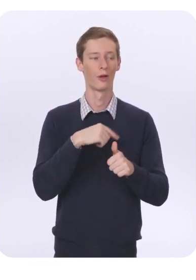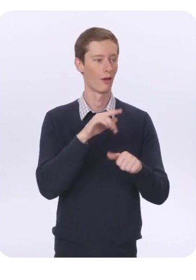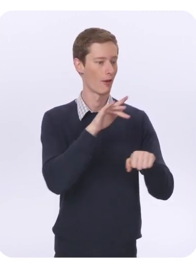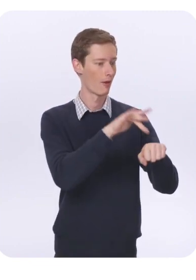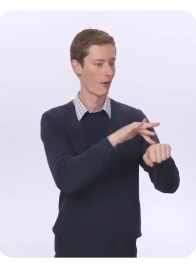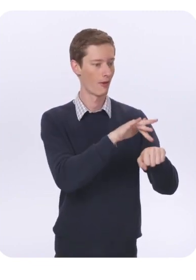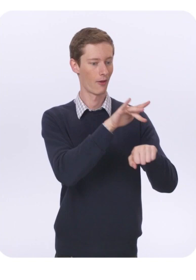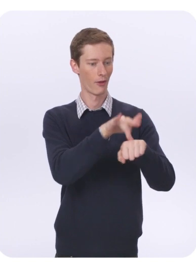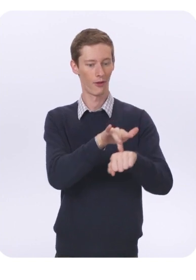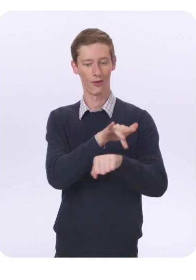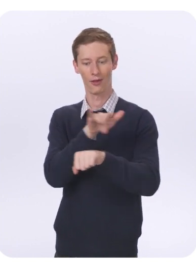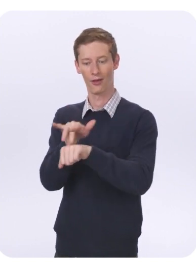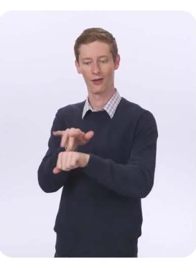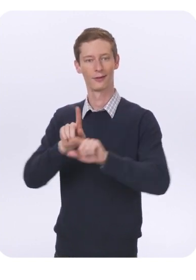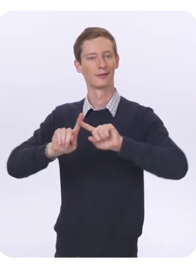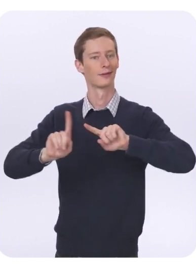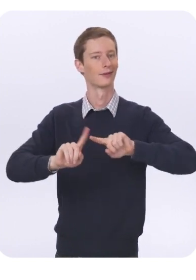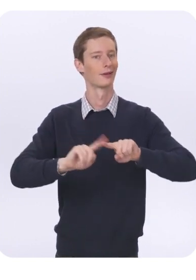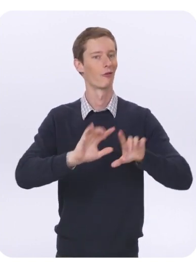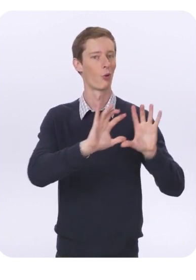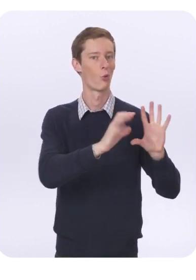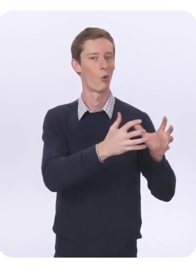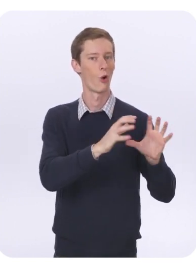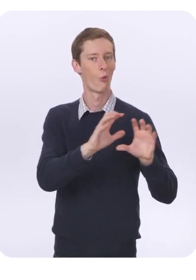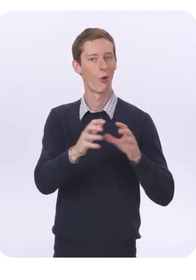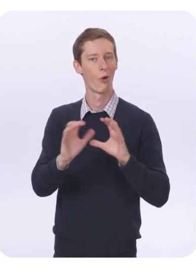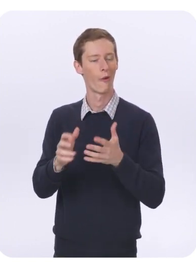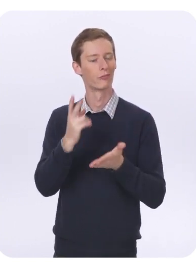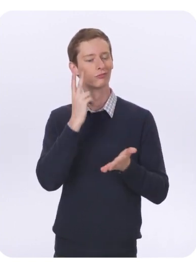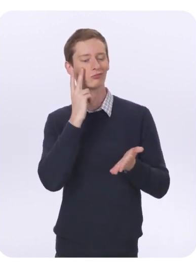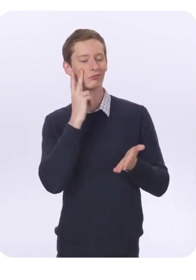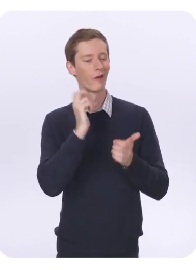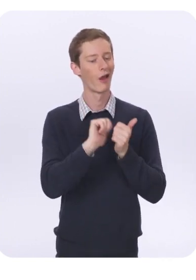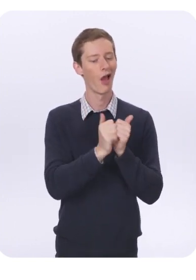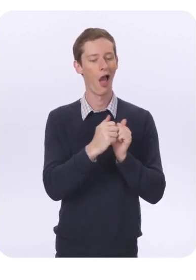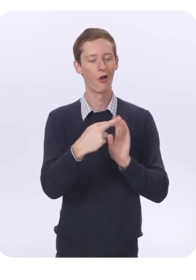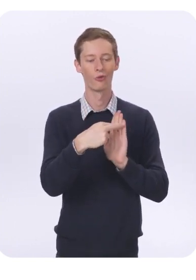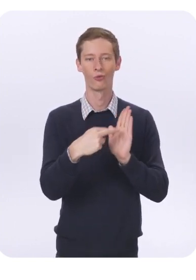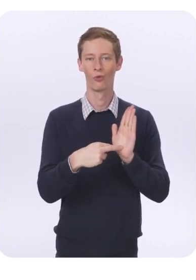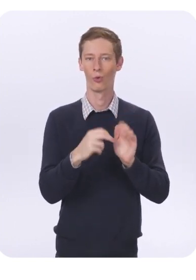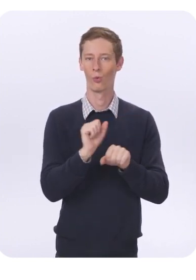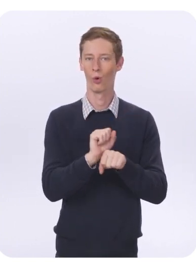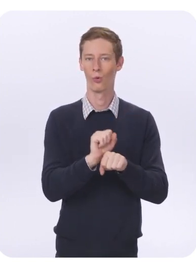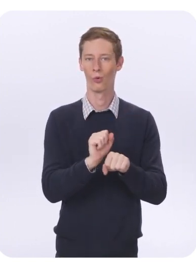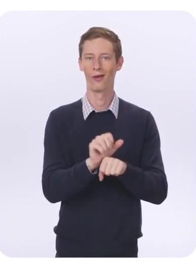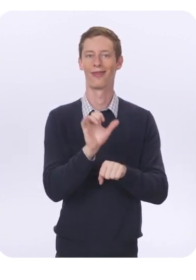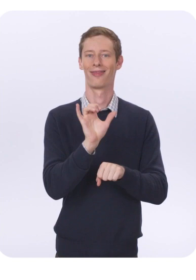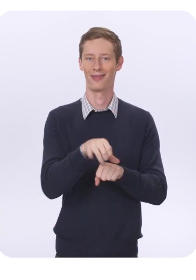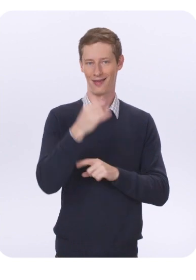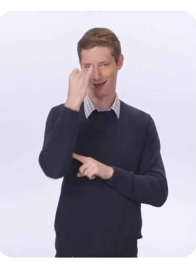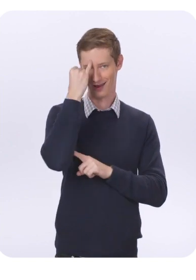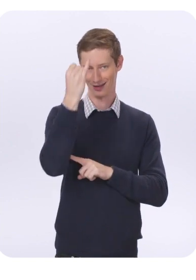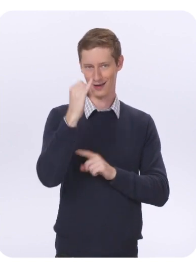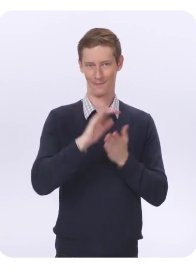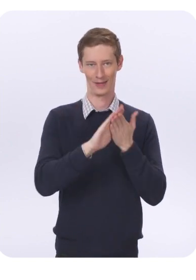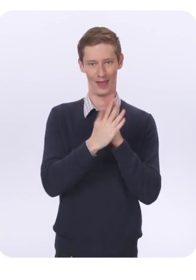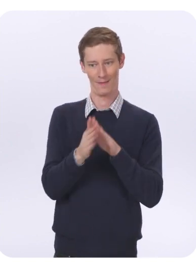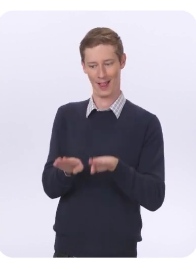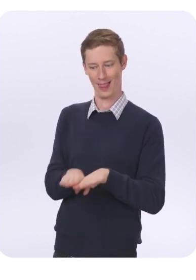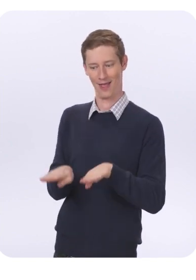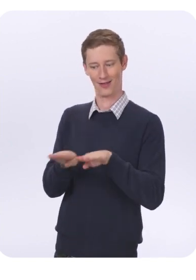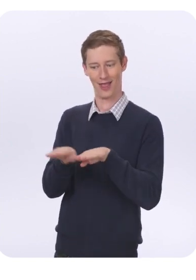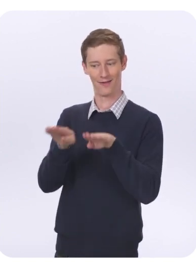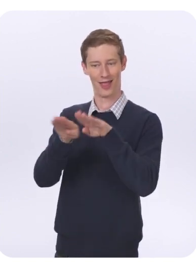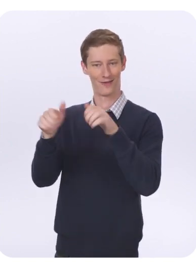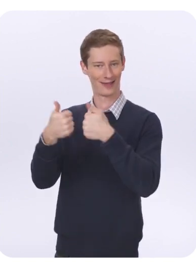and seeing how their rules worked, which was the ideal prerequisite to base different levels on. We get to know the